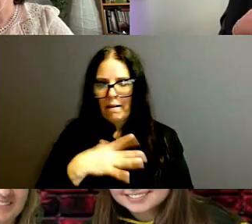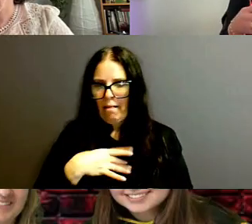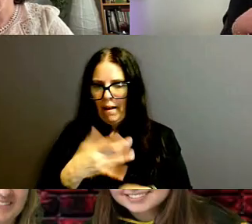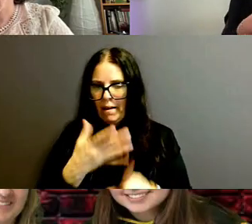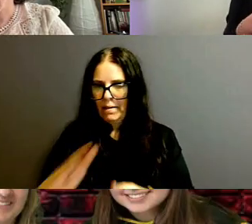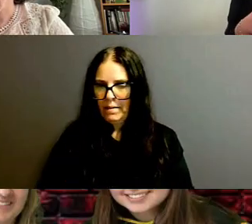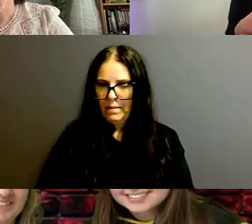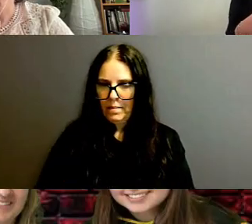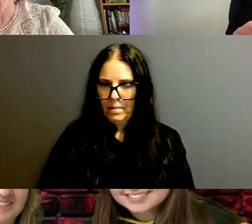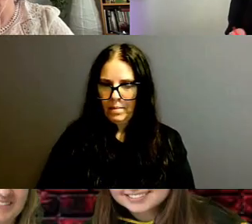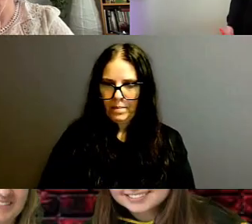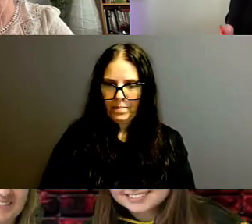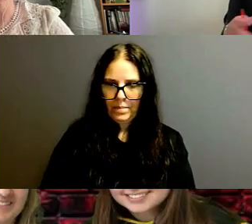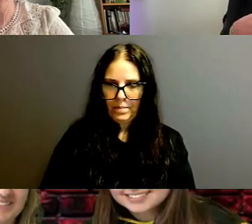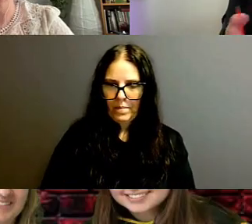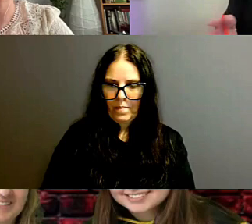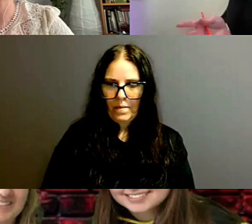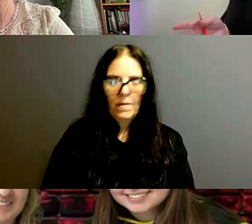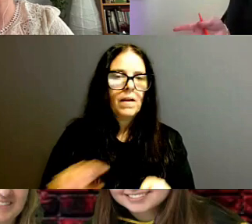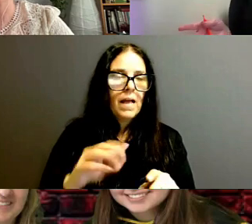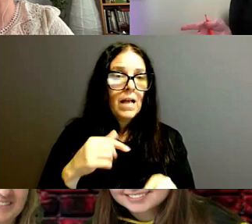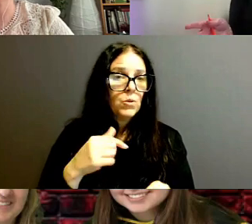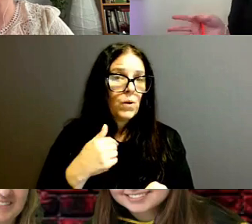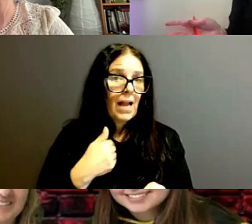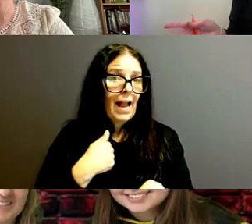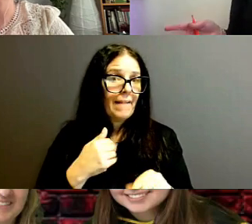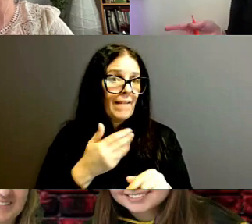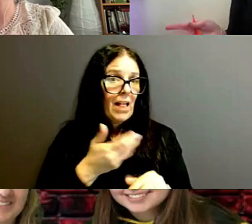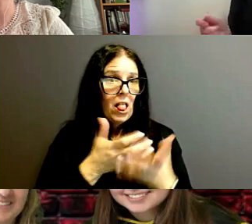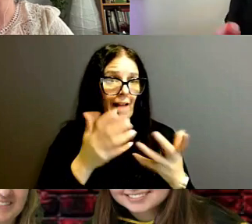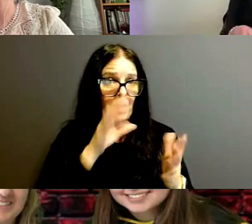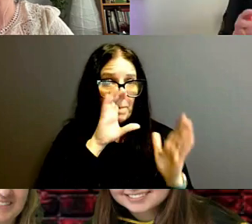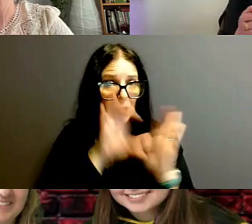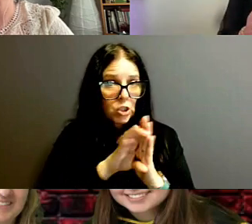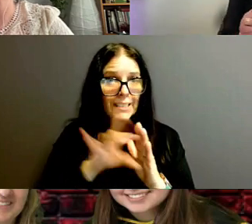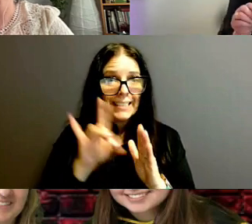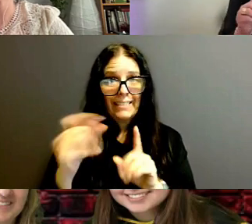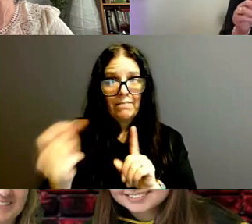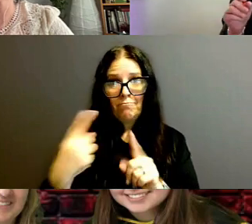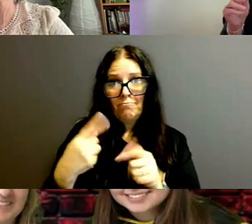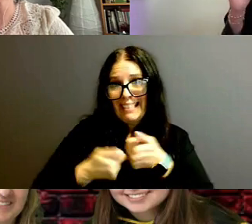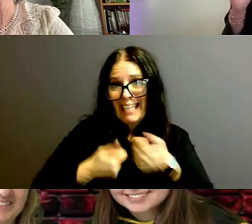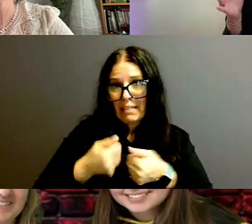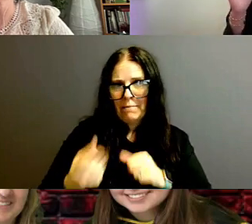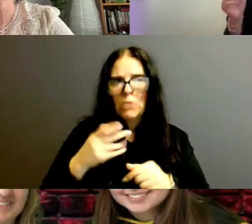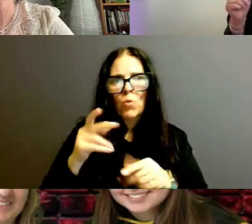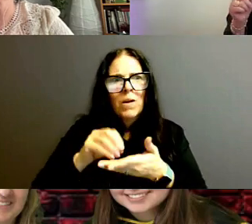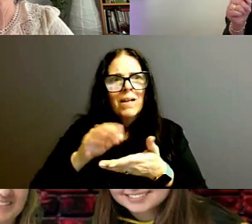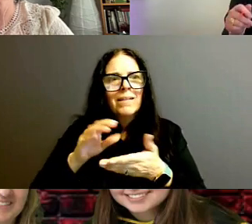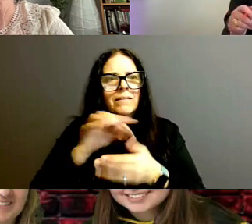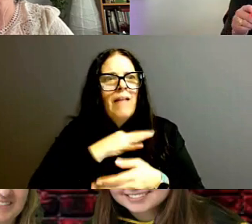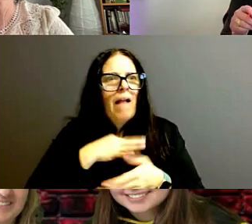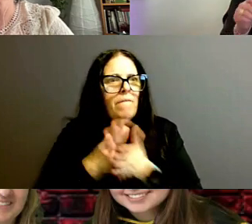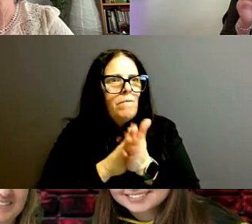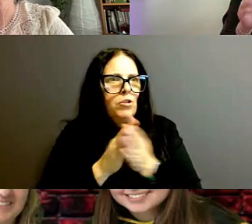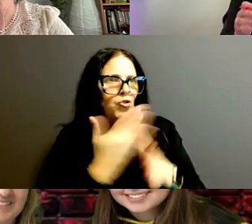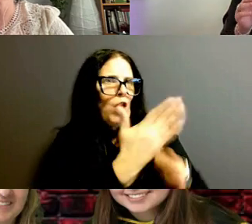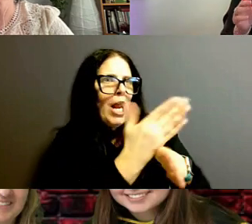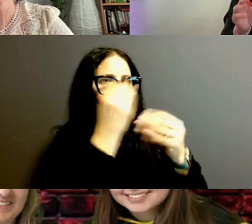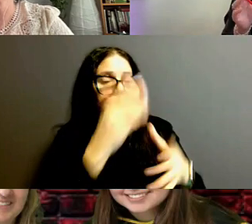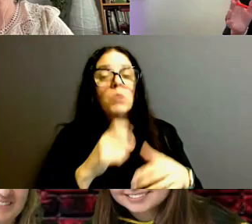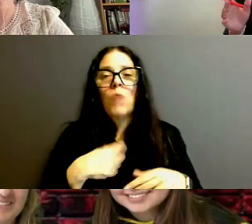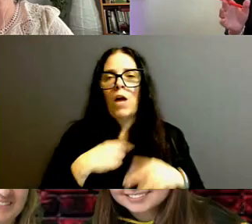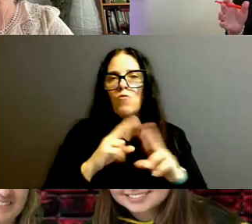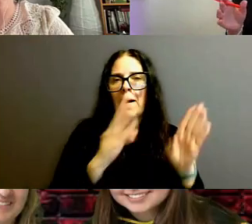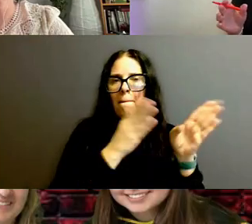you're getting all kinds of information. So I have a whole bunch of pictures that were texted to me, and then I plan them out for the week. I try